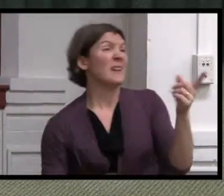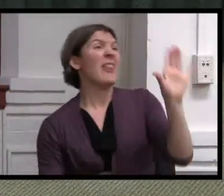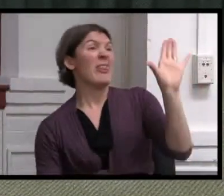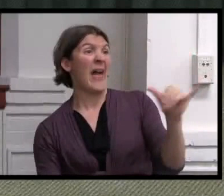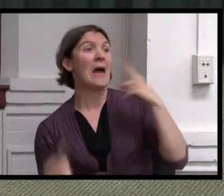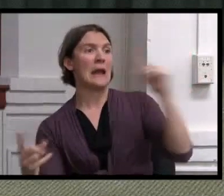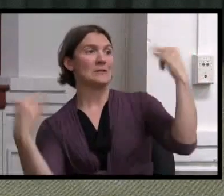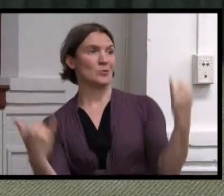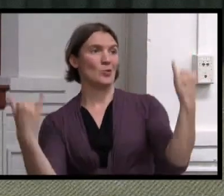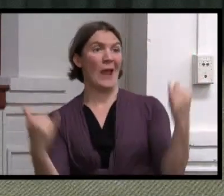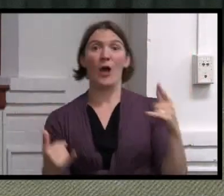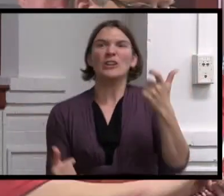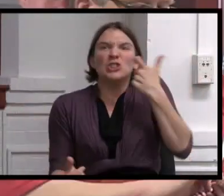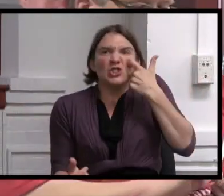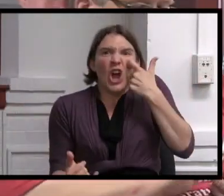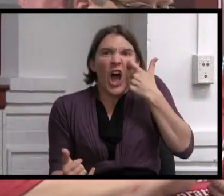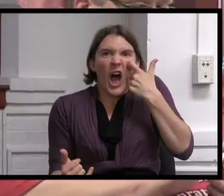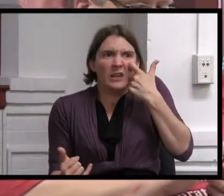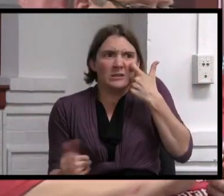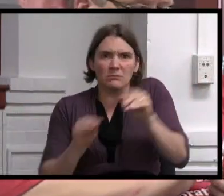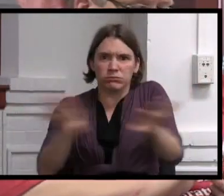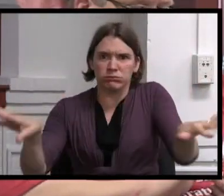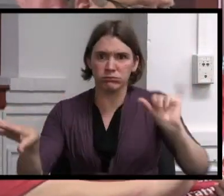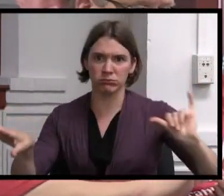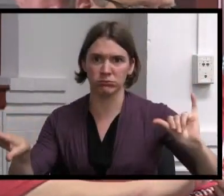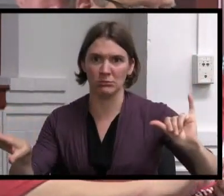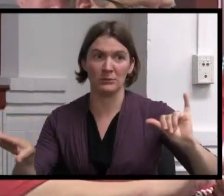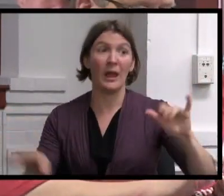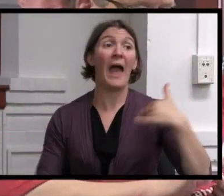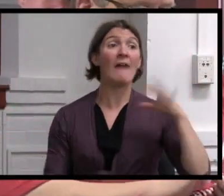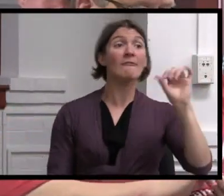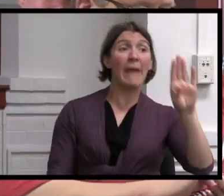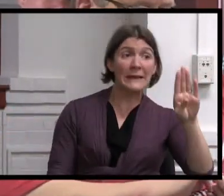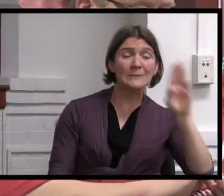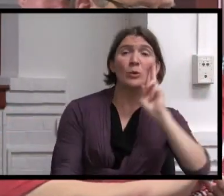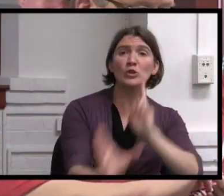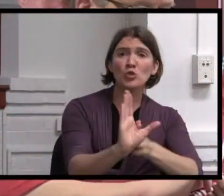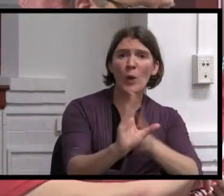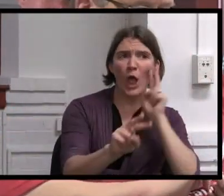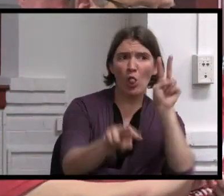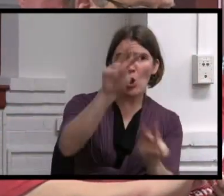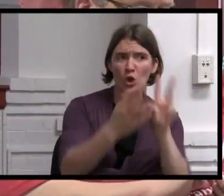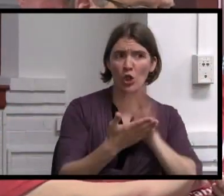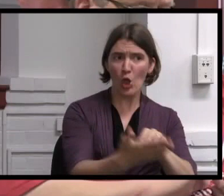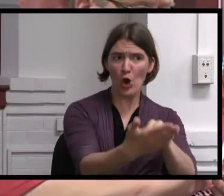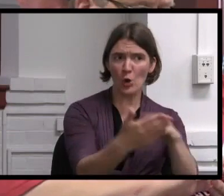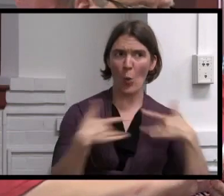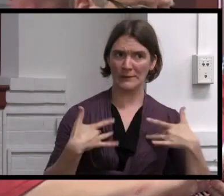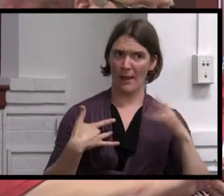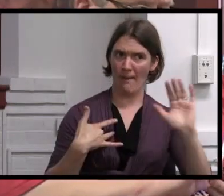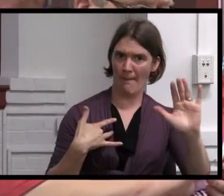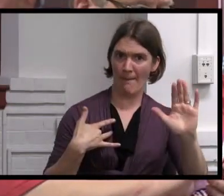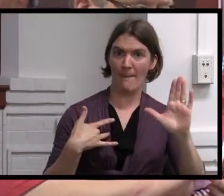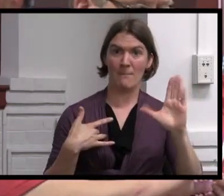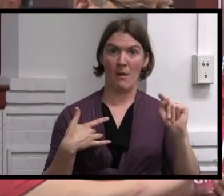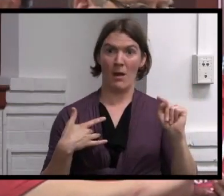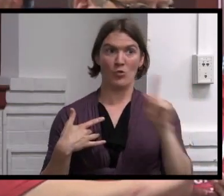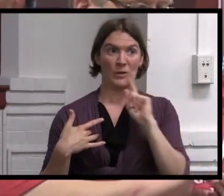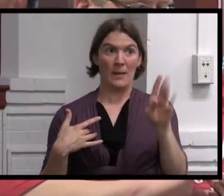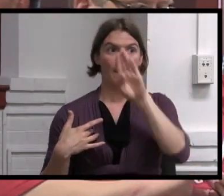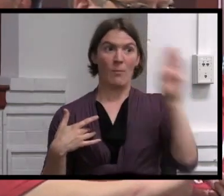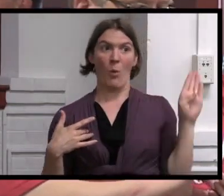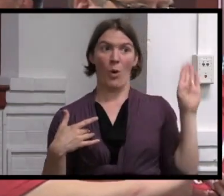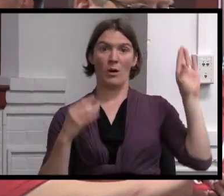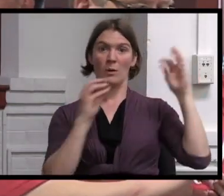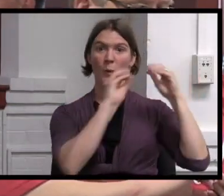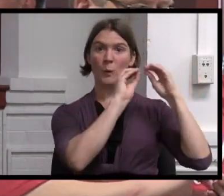tonight. Yeah, it's very new. So there are Facebook groups and associated groups